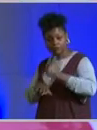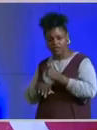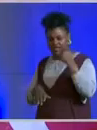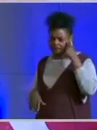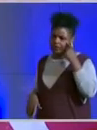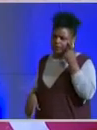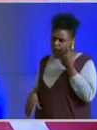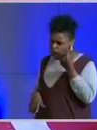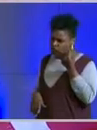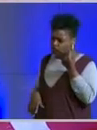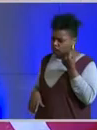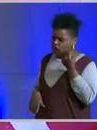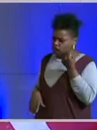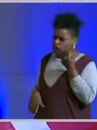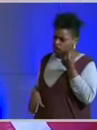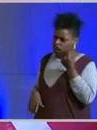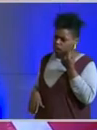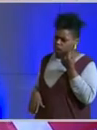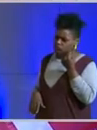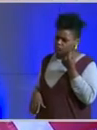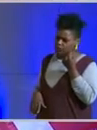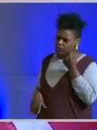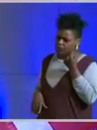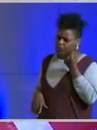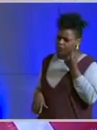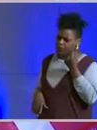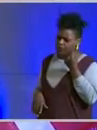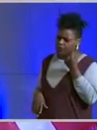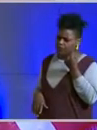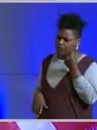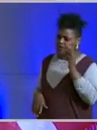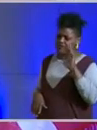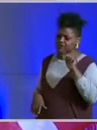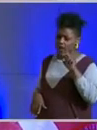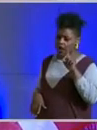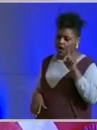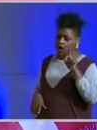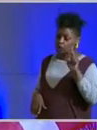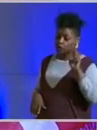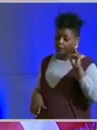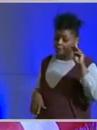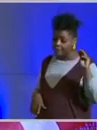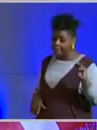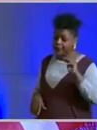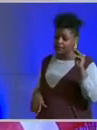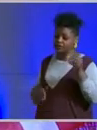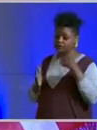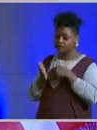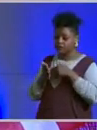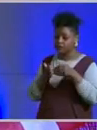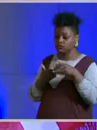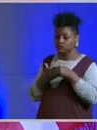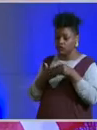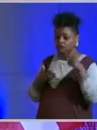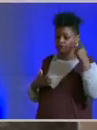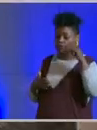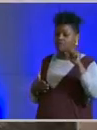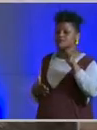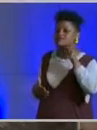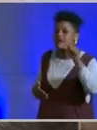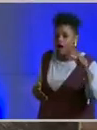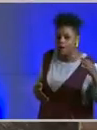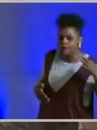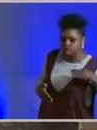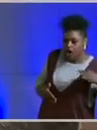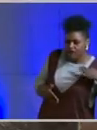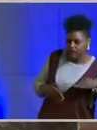year or the year before, the Oramenta Newsom Fund, so $2 million pre-development fund for nonprofit developers who